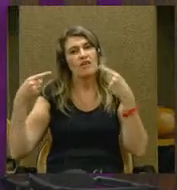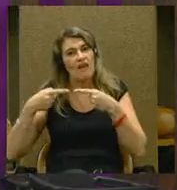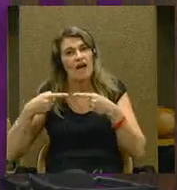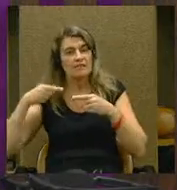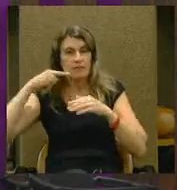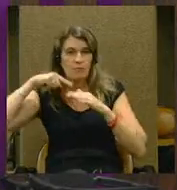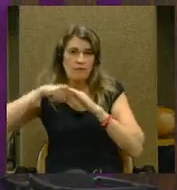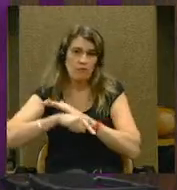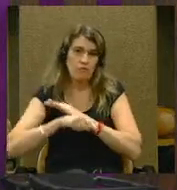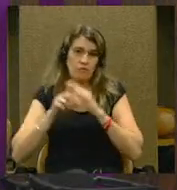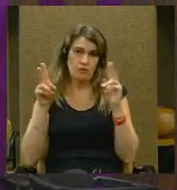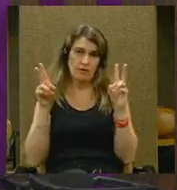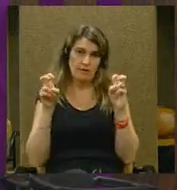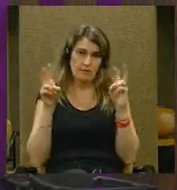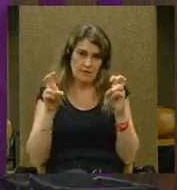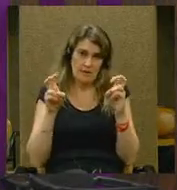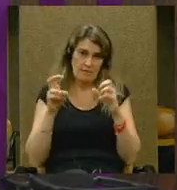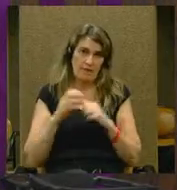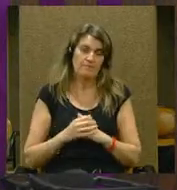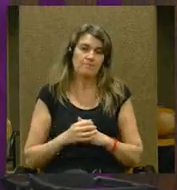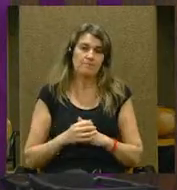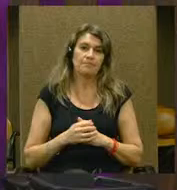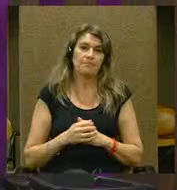discussing this topic.